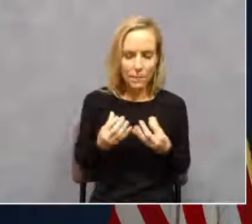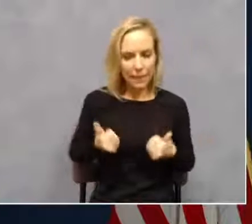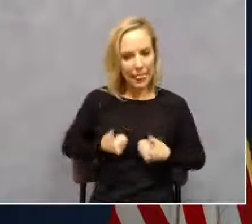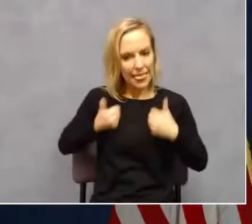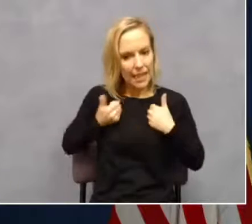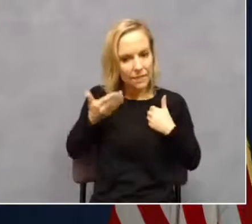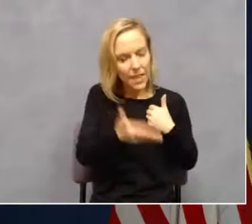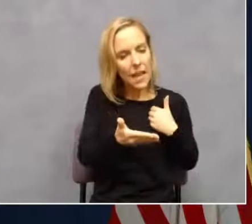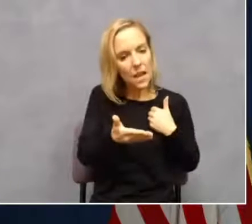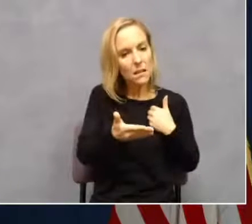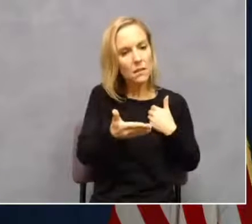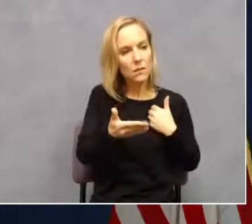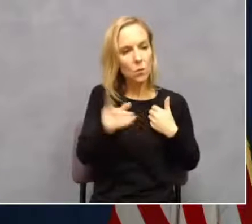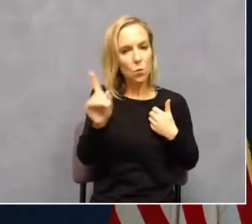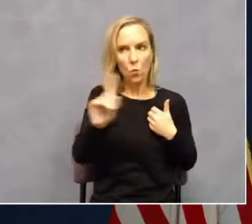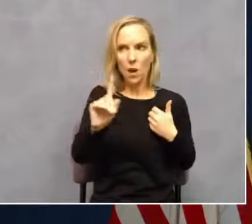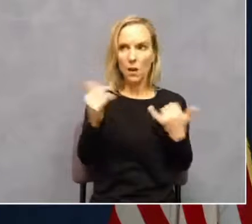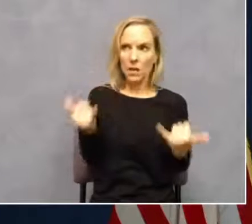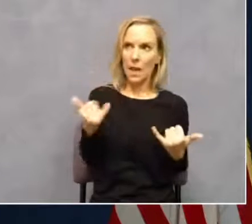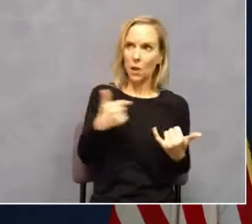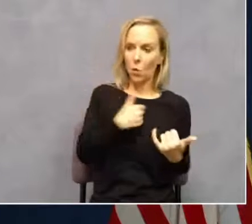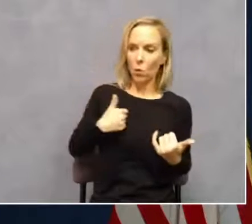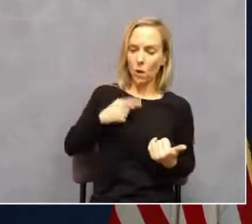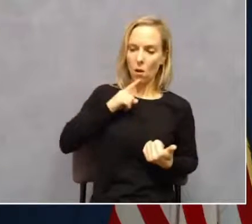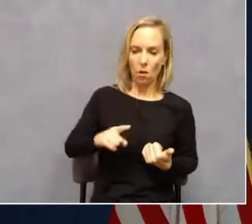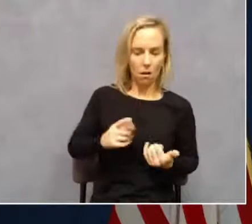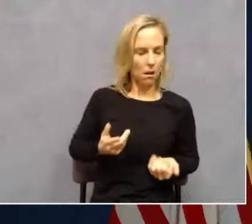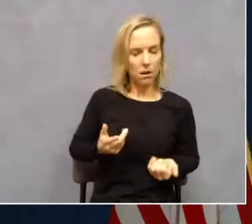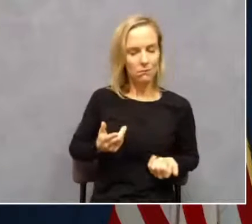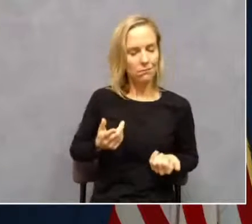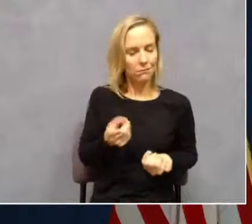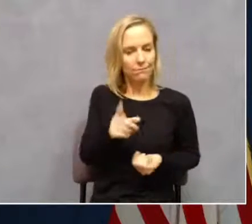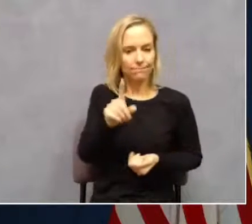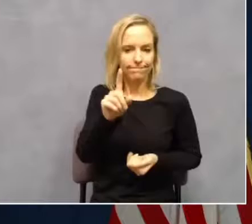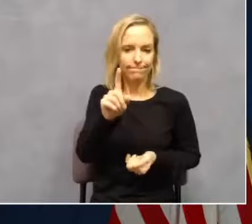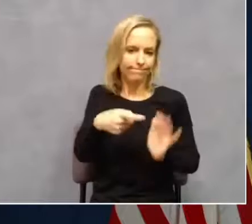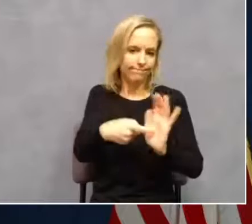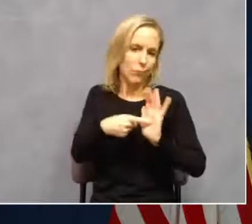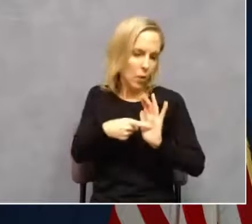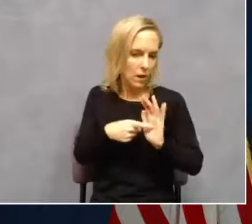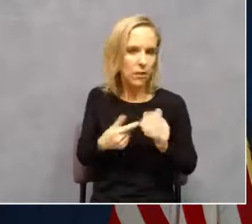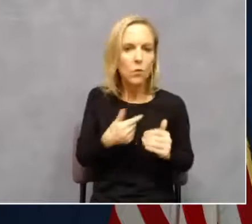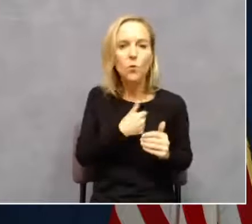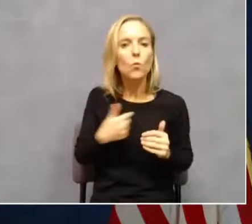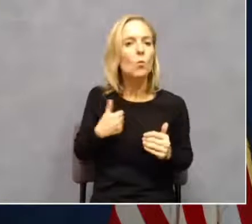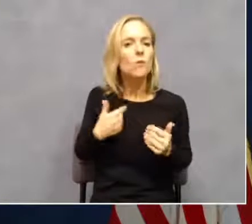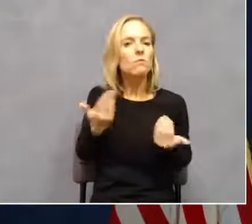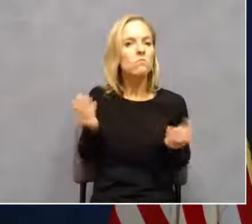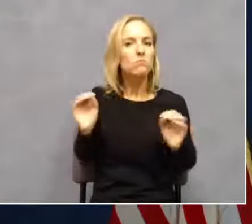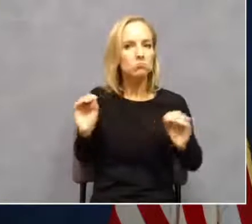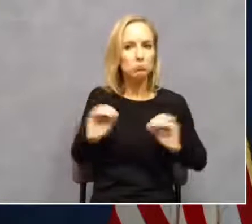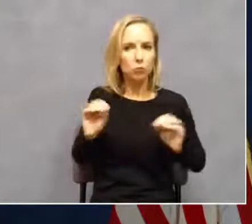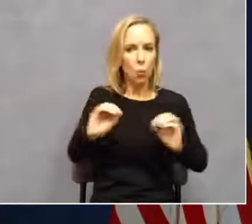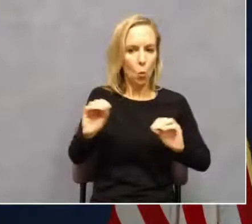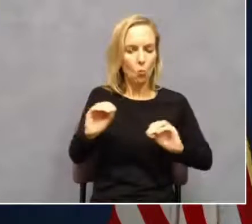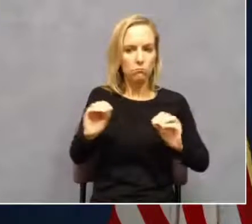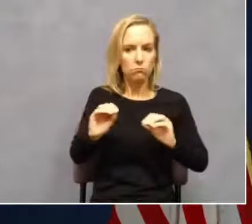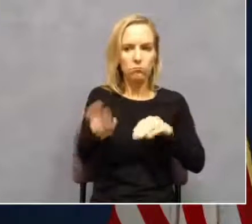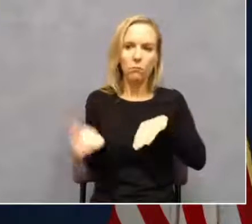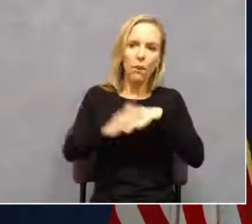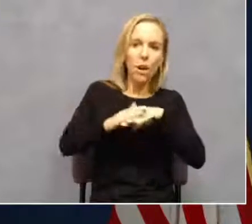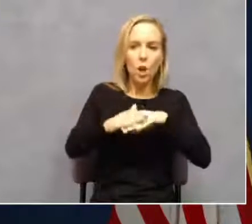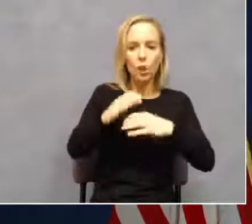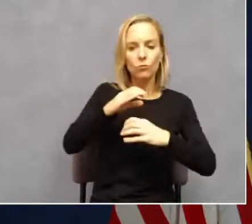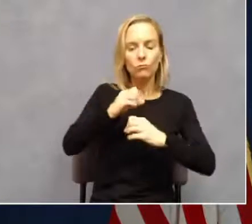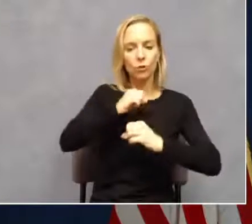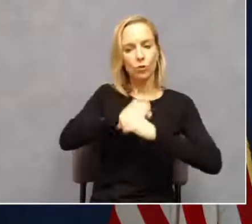our society is right now, it's just necessary. But no, we don't know of anything additional that's going on out